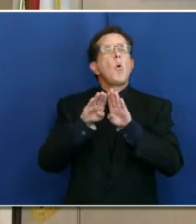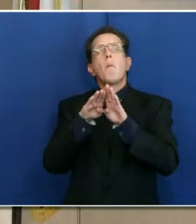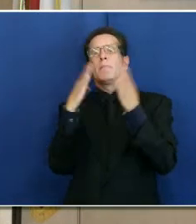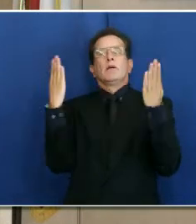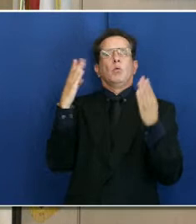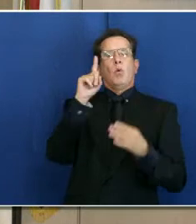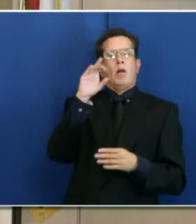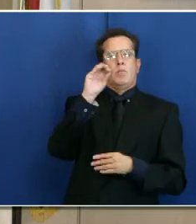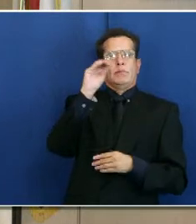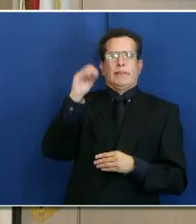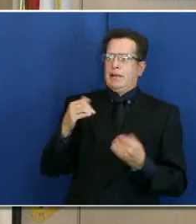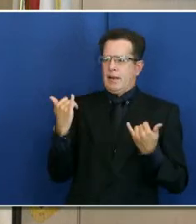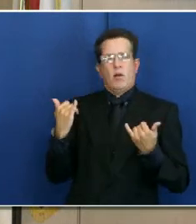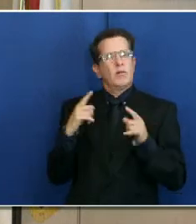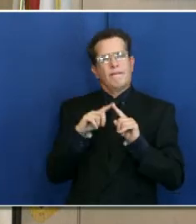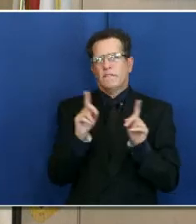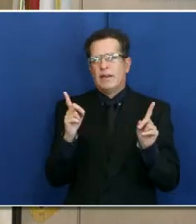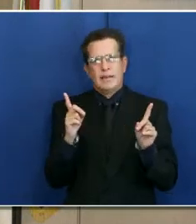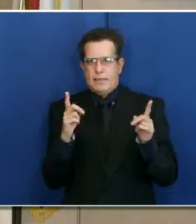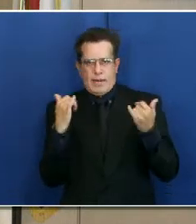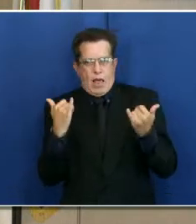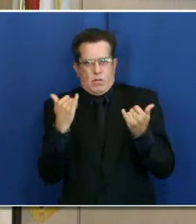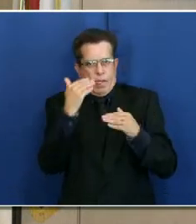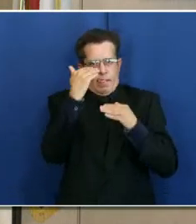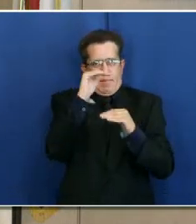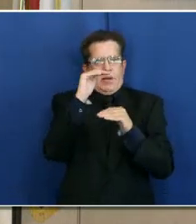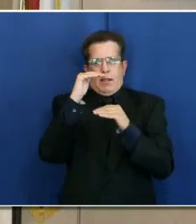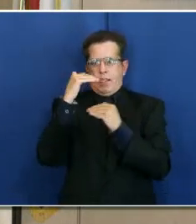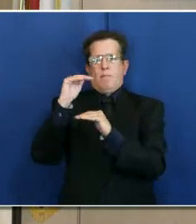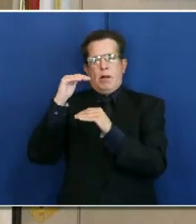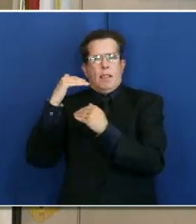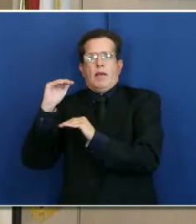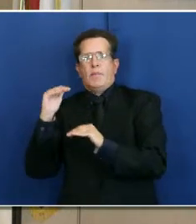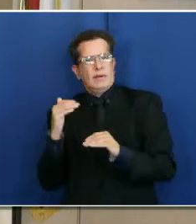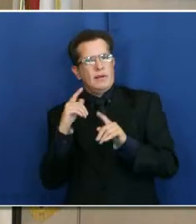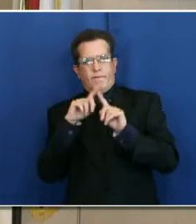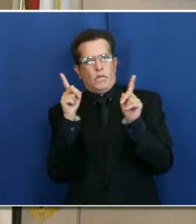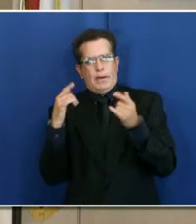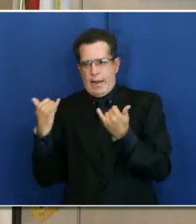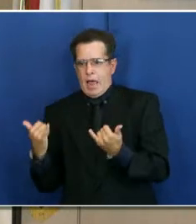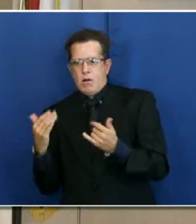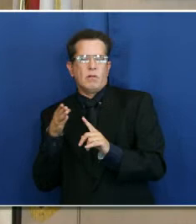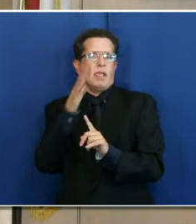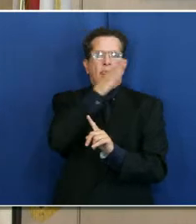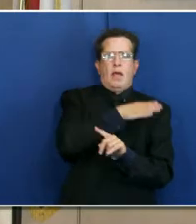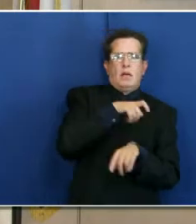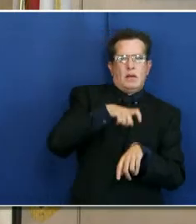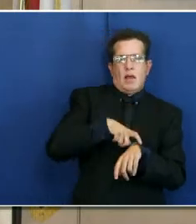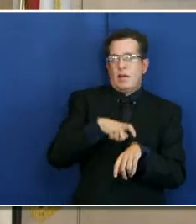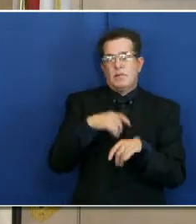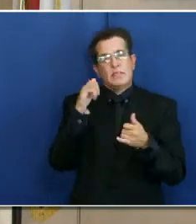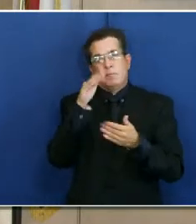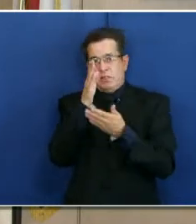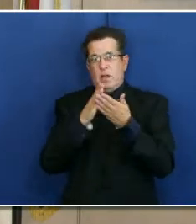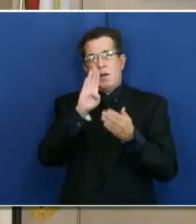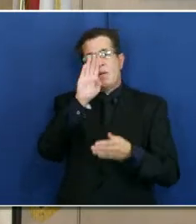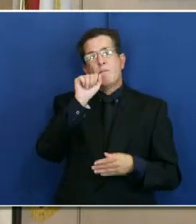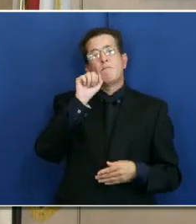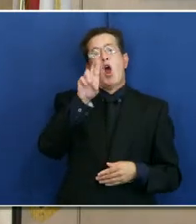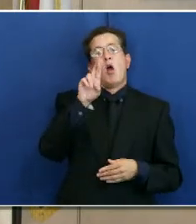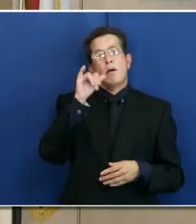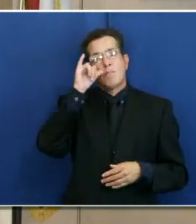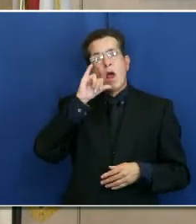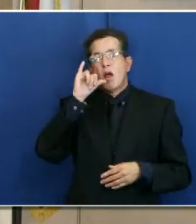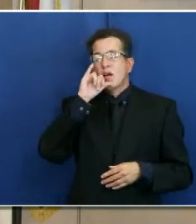the difference between the last time and this time. And there are some entities such as bars, the state